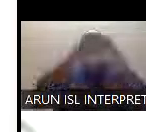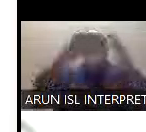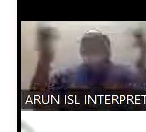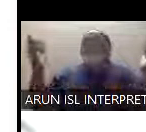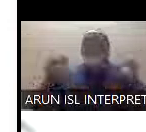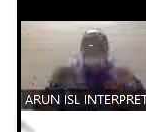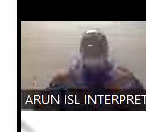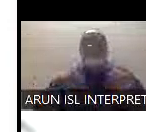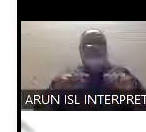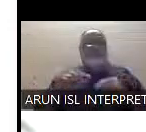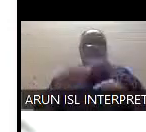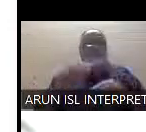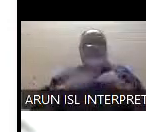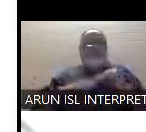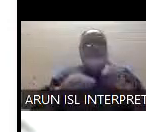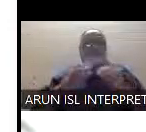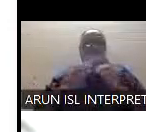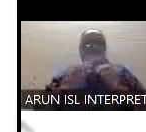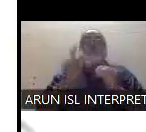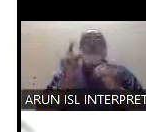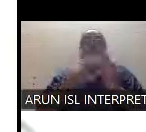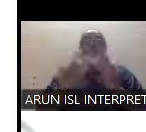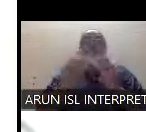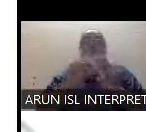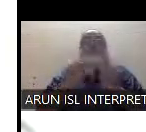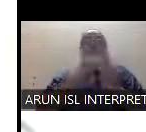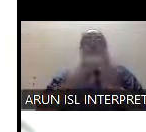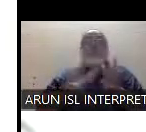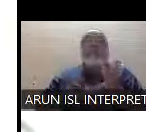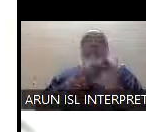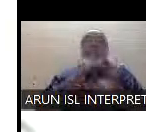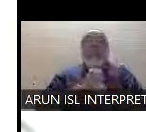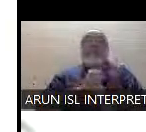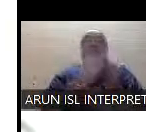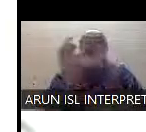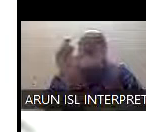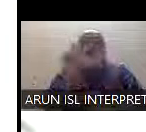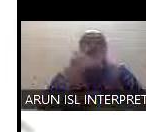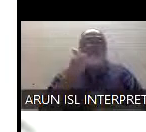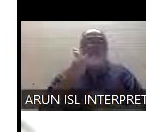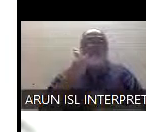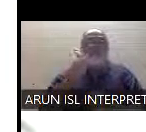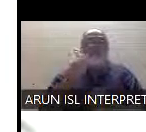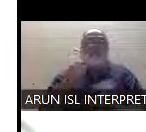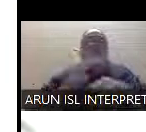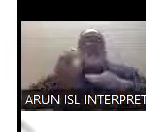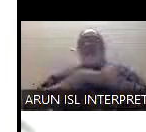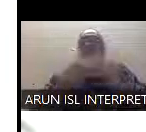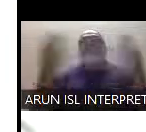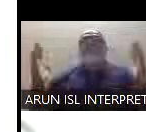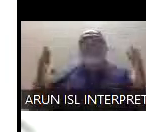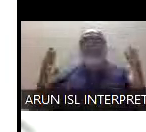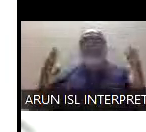the word building is not used. It does not say that we need accessibility in buildings, roads, and transport and information. It says